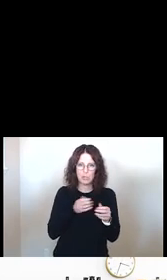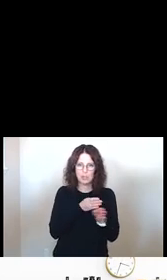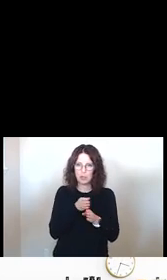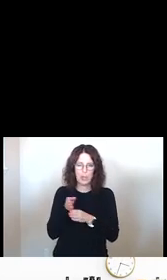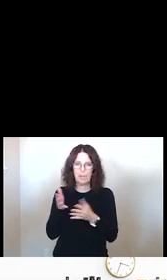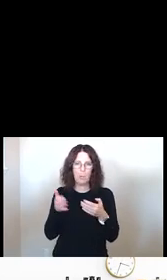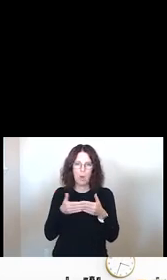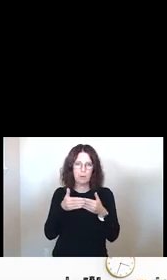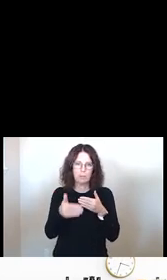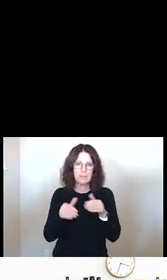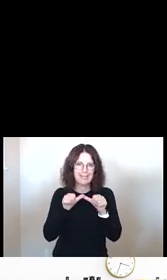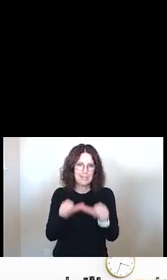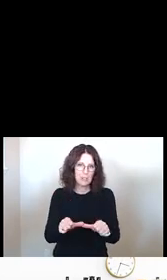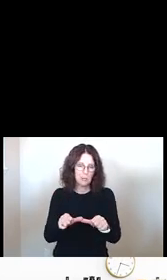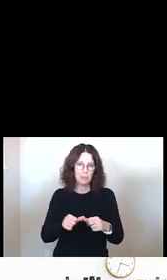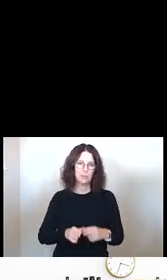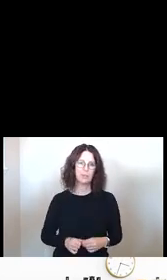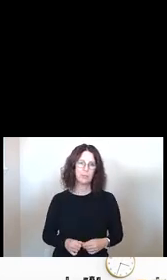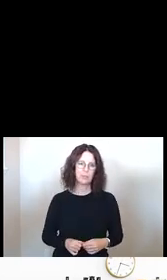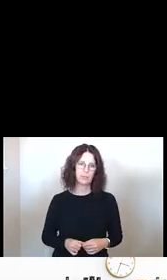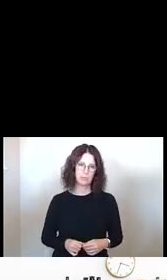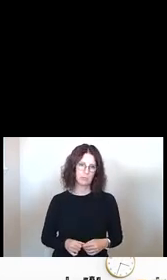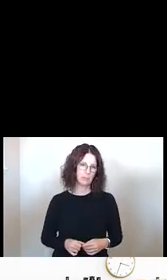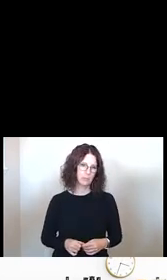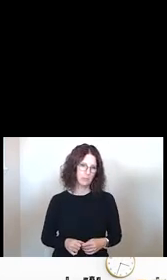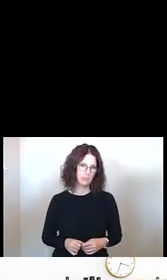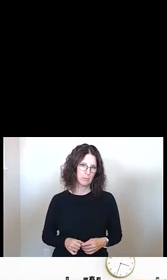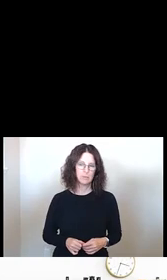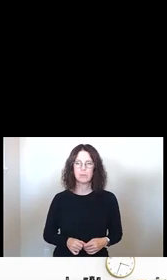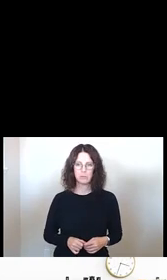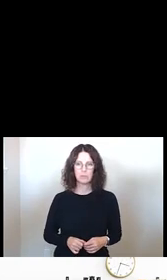continue beyond that. These courses